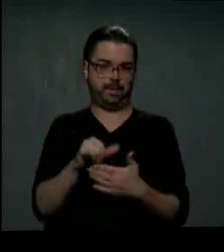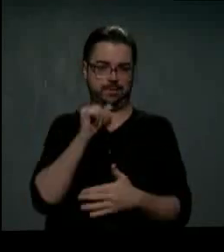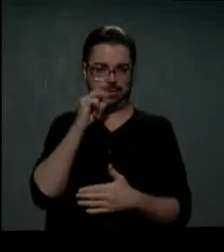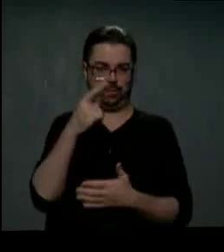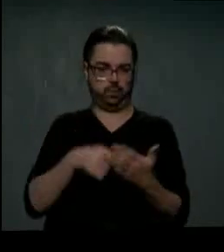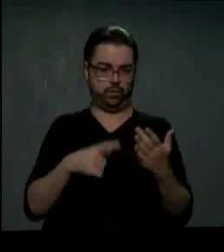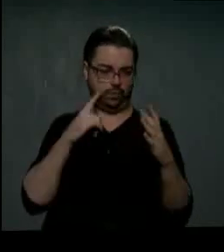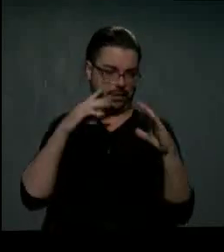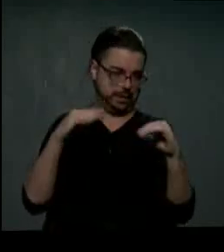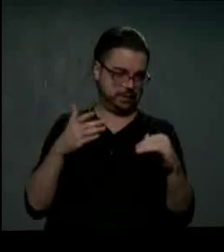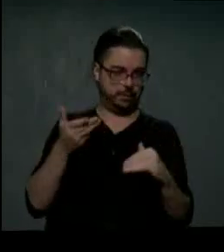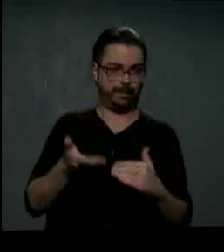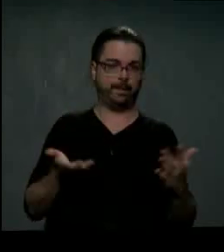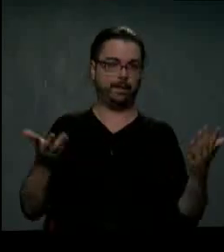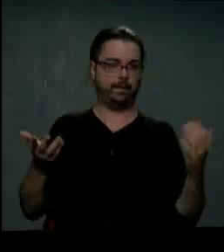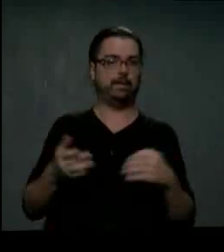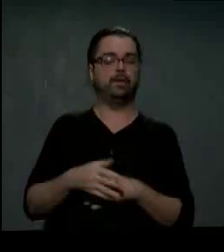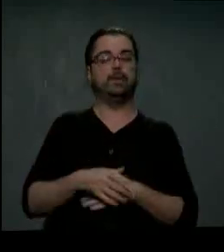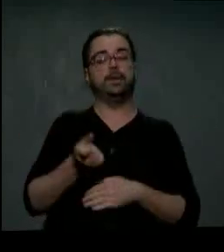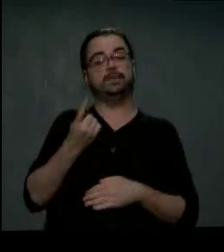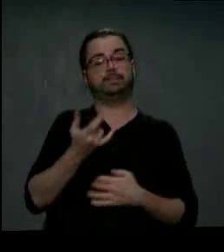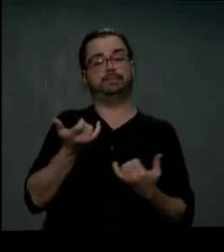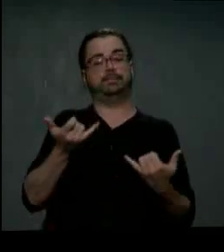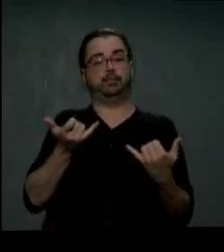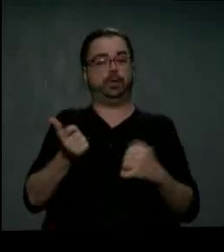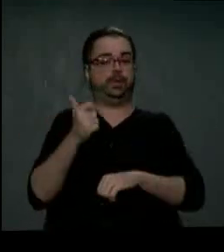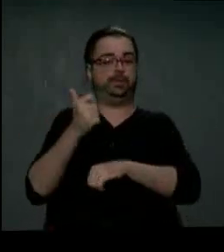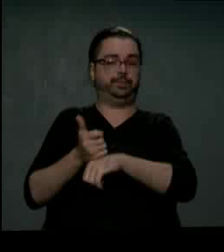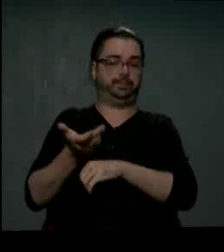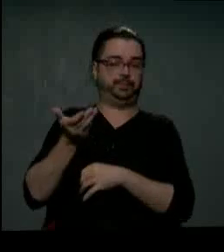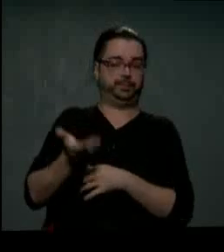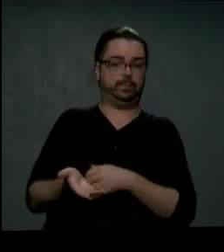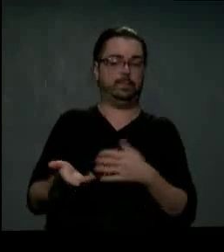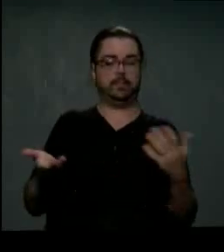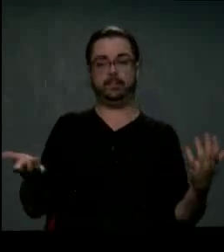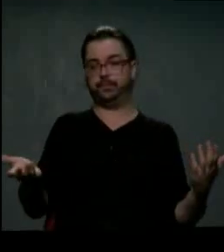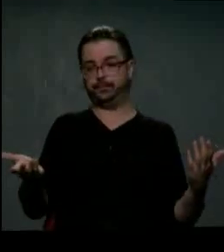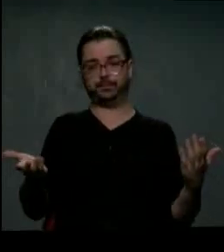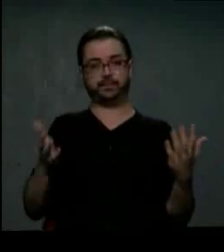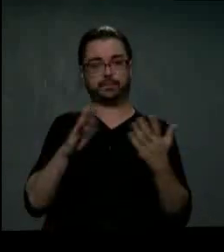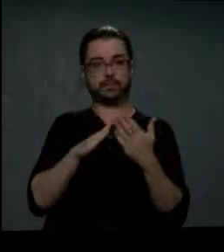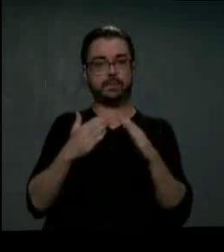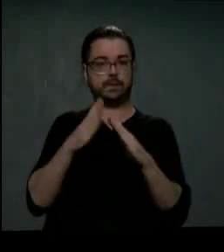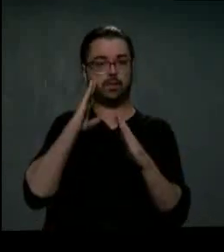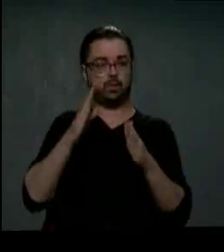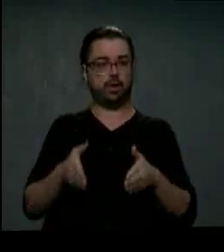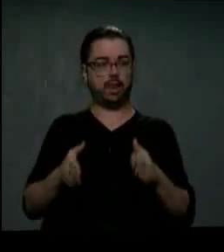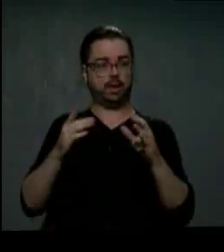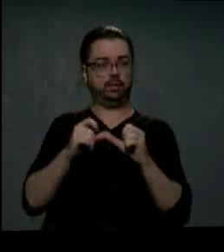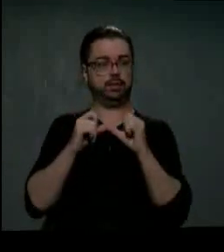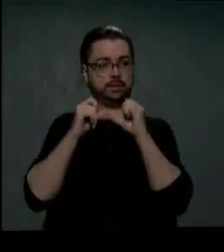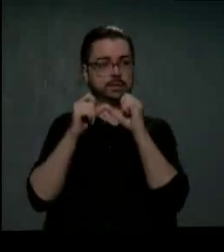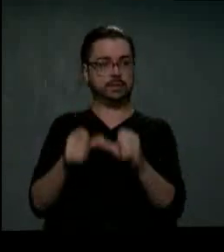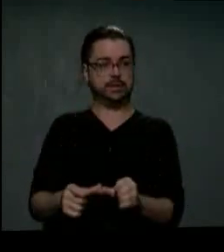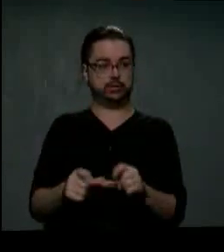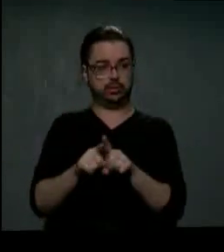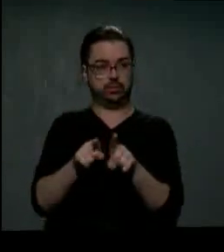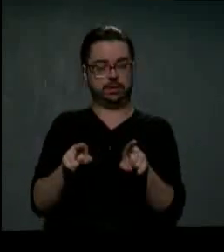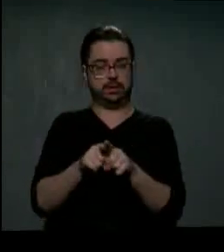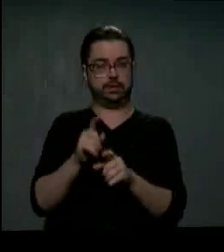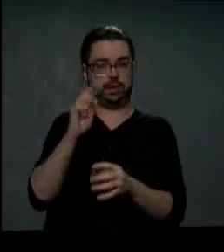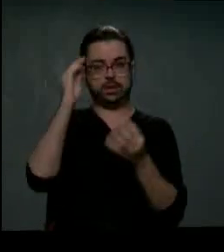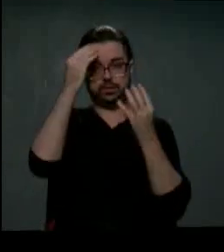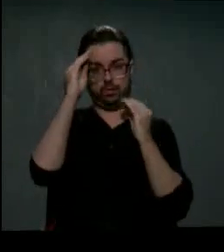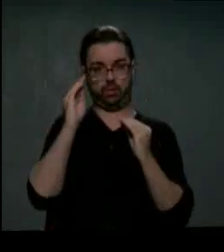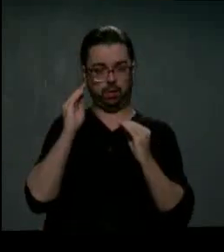anticipating there. But as it sits right now, the city will allow it to continue to exist as a